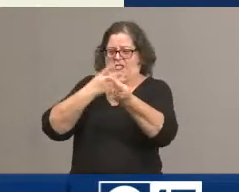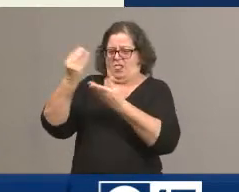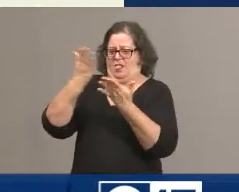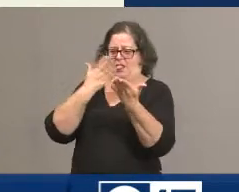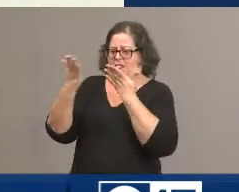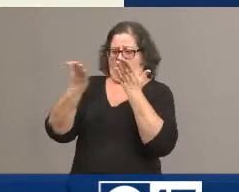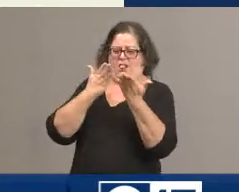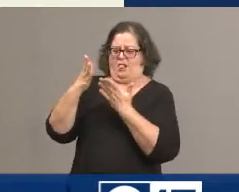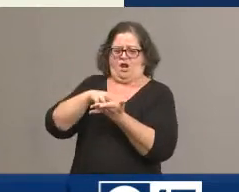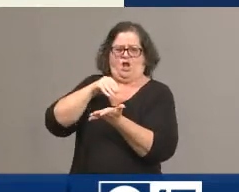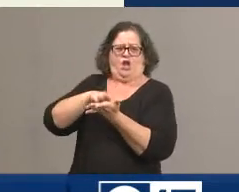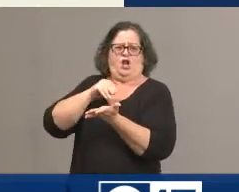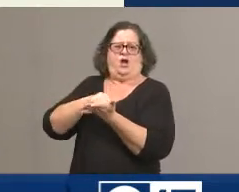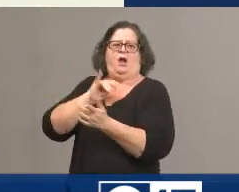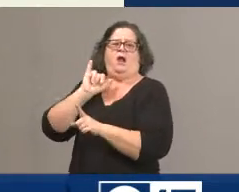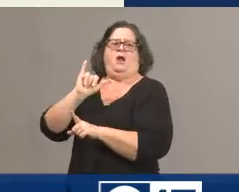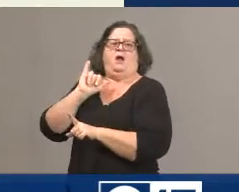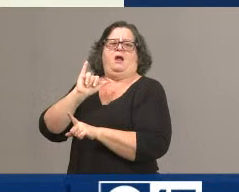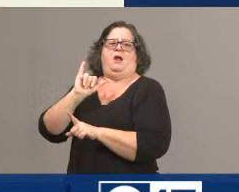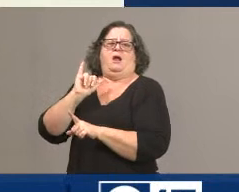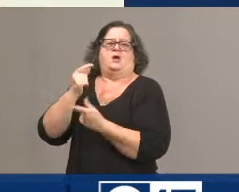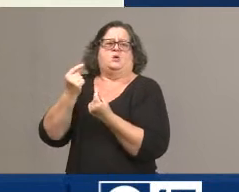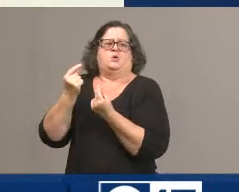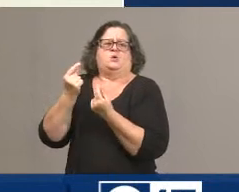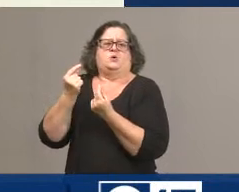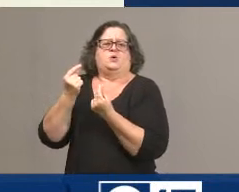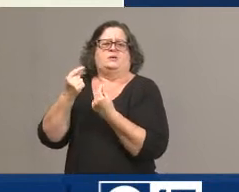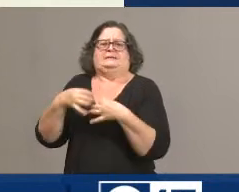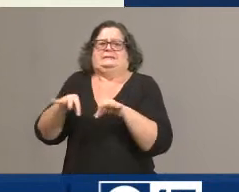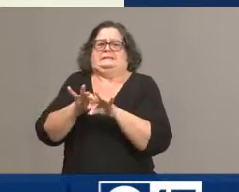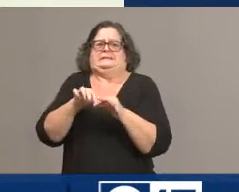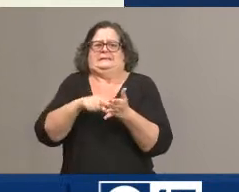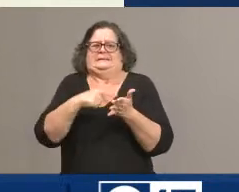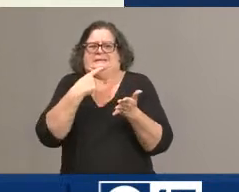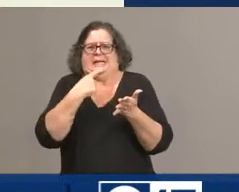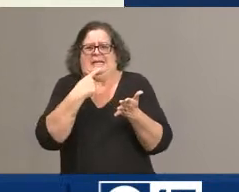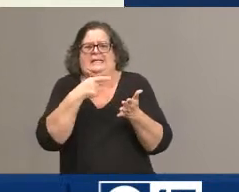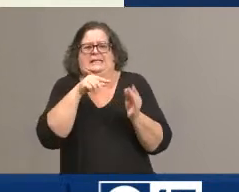most vulnerable. And if there was a message that was missed